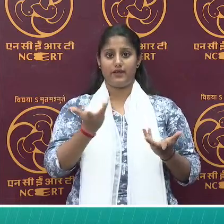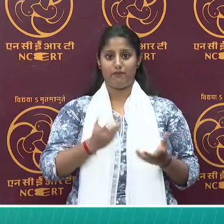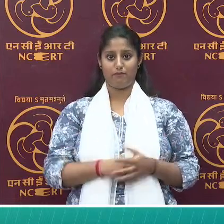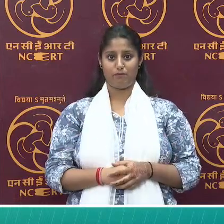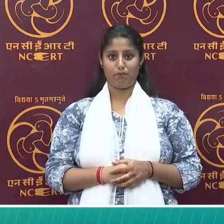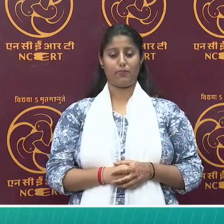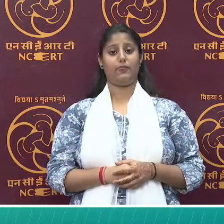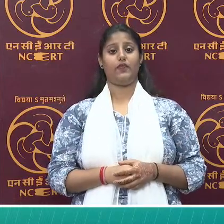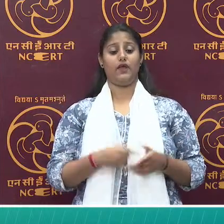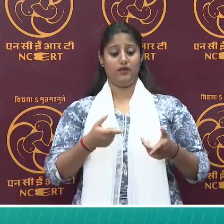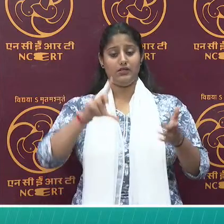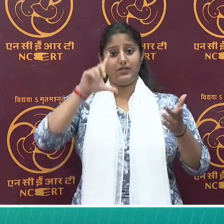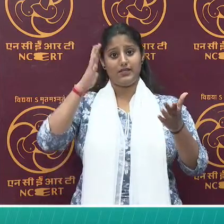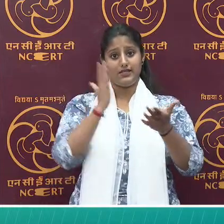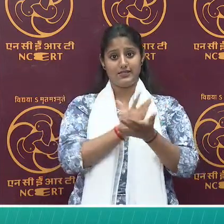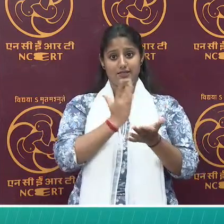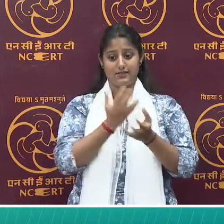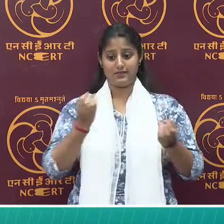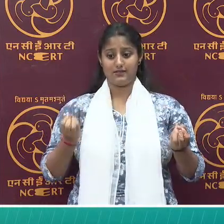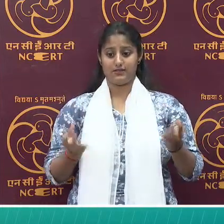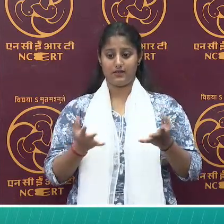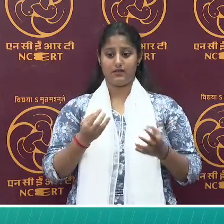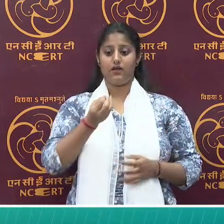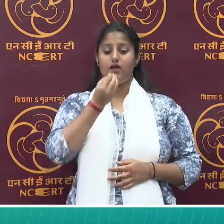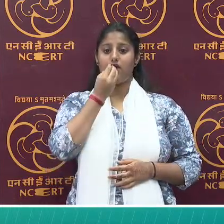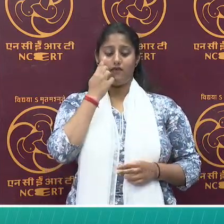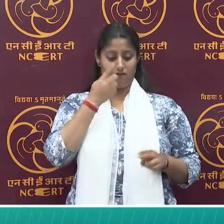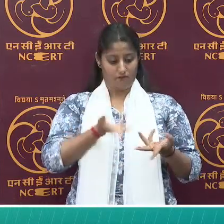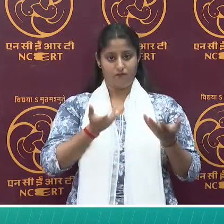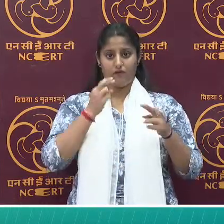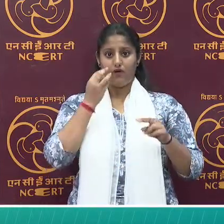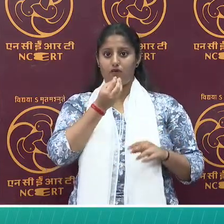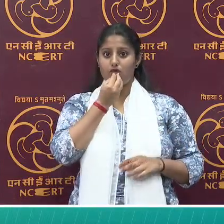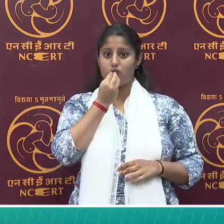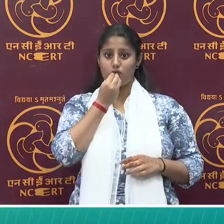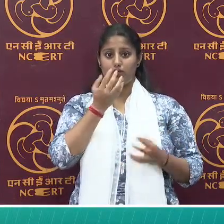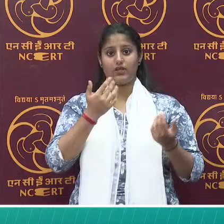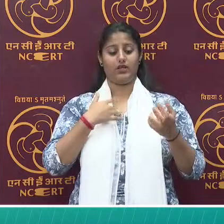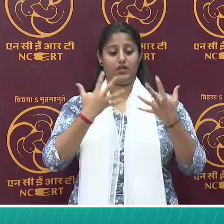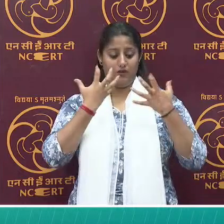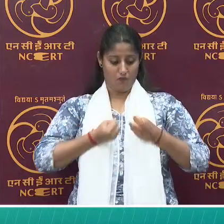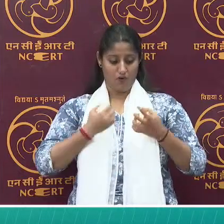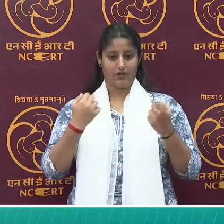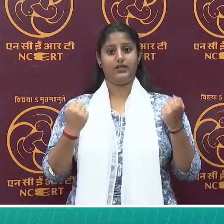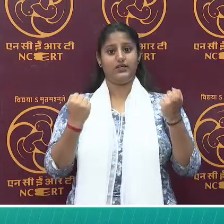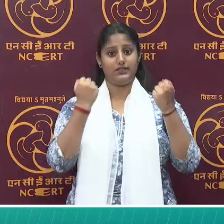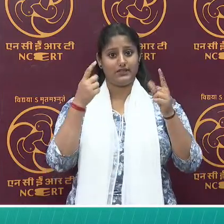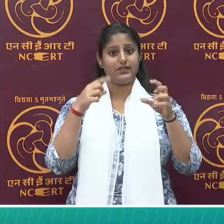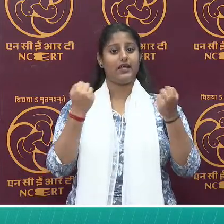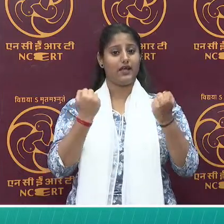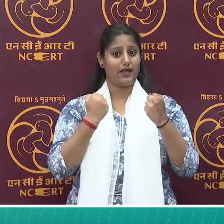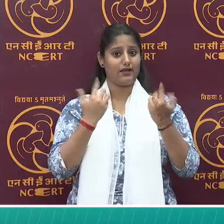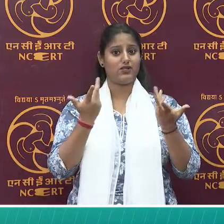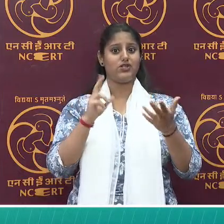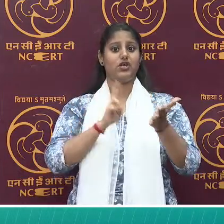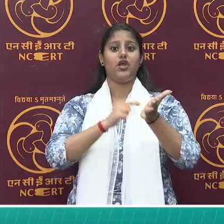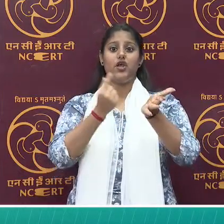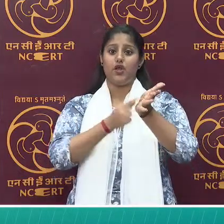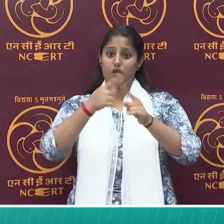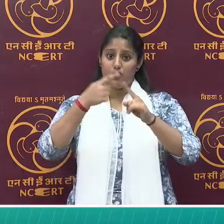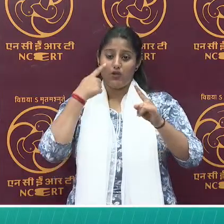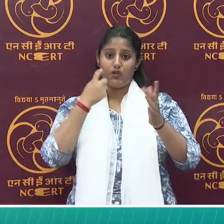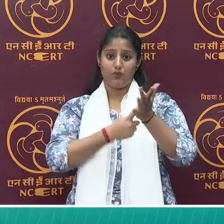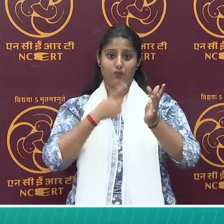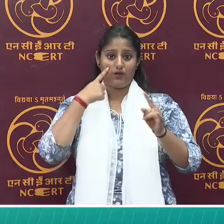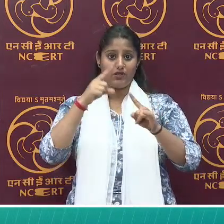chapter. So food we are eating, we need energy, we need nutrition. Yes. So all that